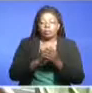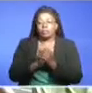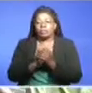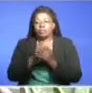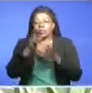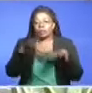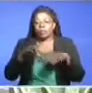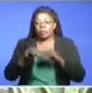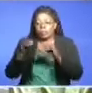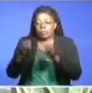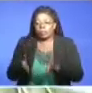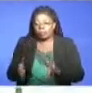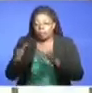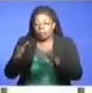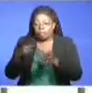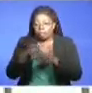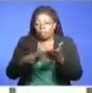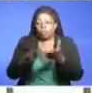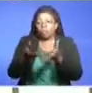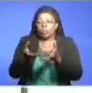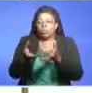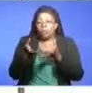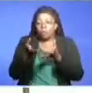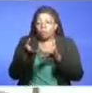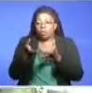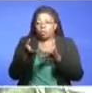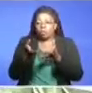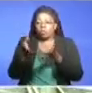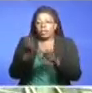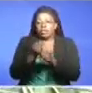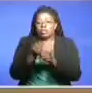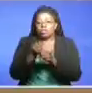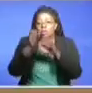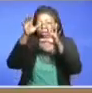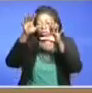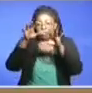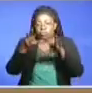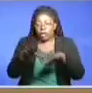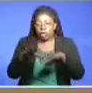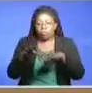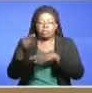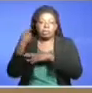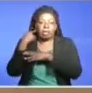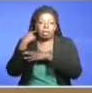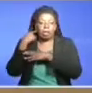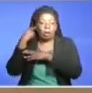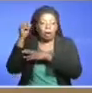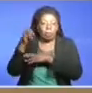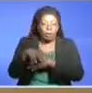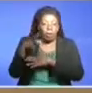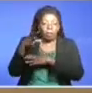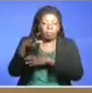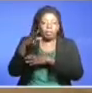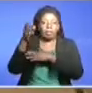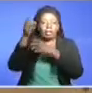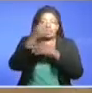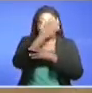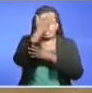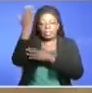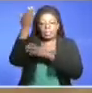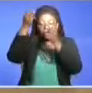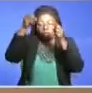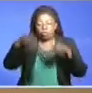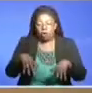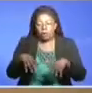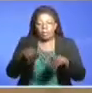put buckets and whatever you want to catch rain, but when you listen, you hear boom, the ceiling drop. That's